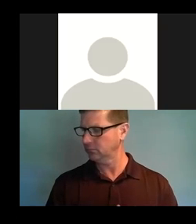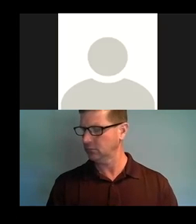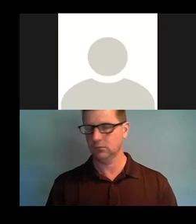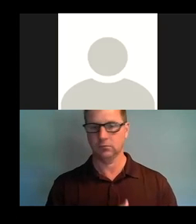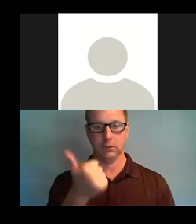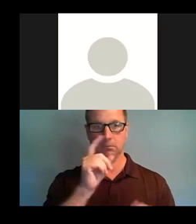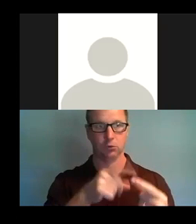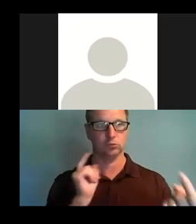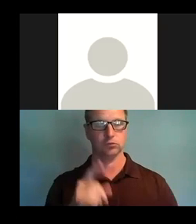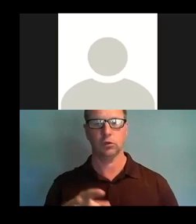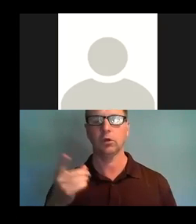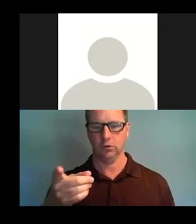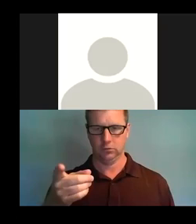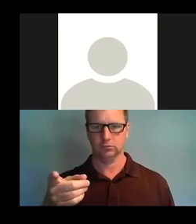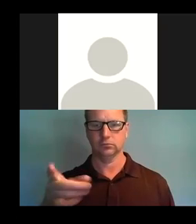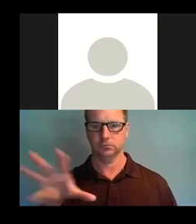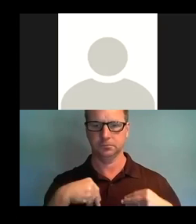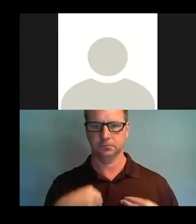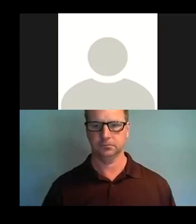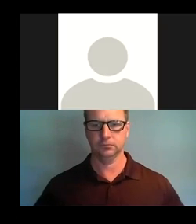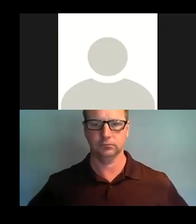opposed? Motion carries.